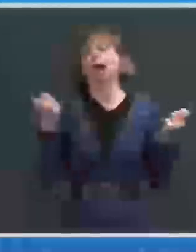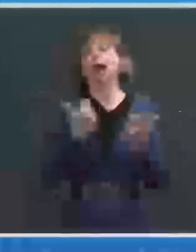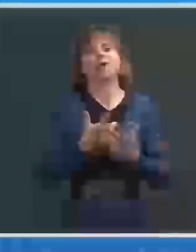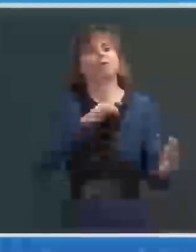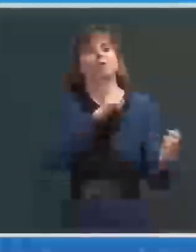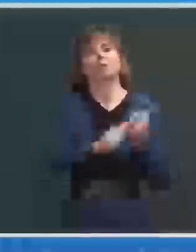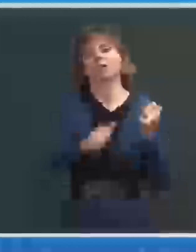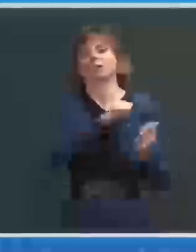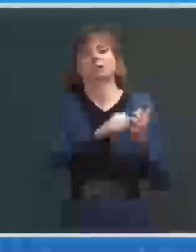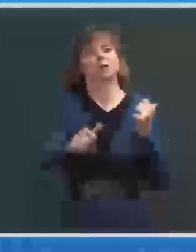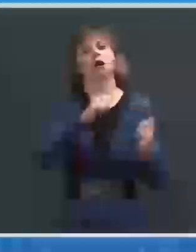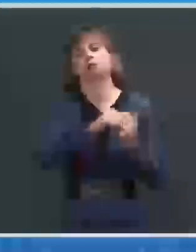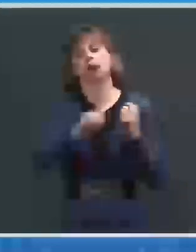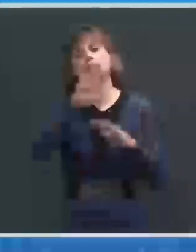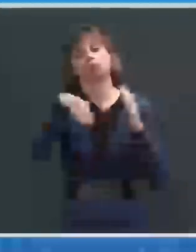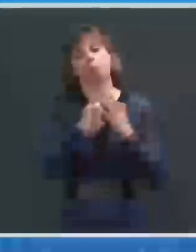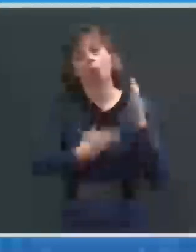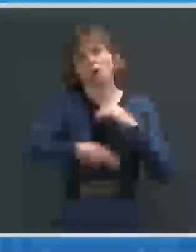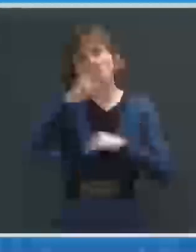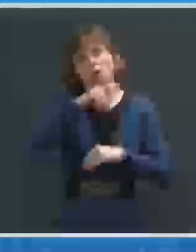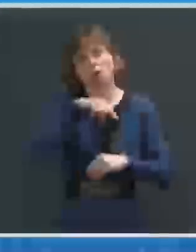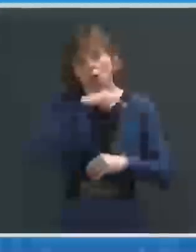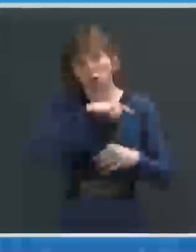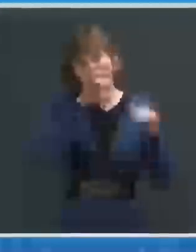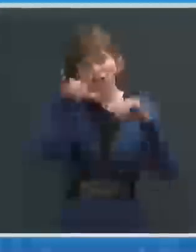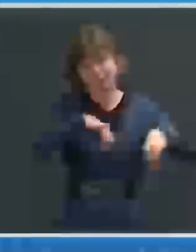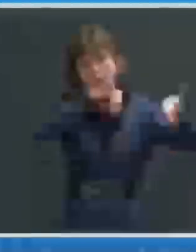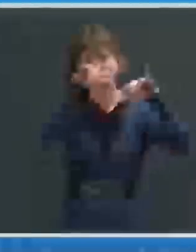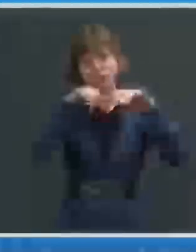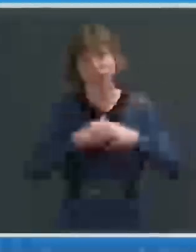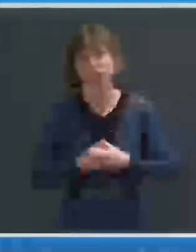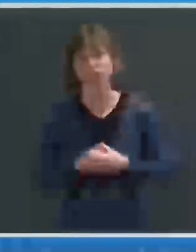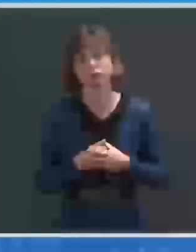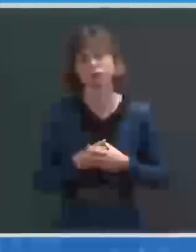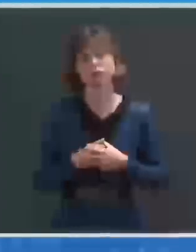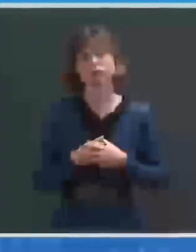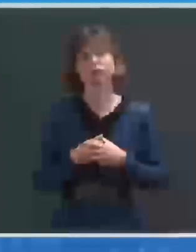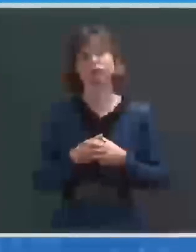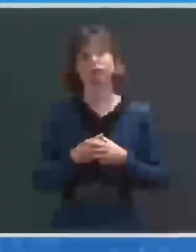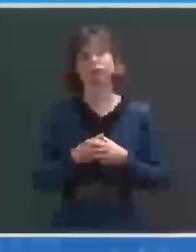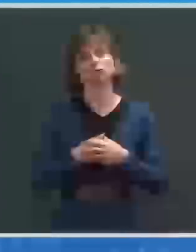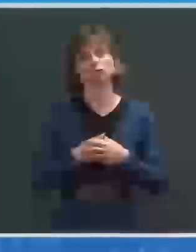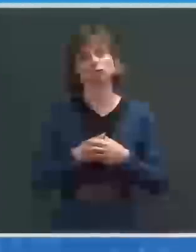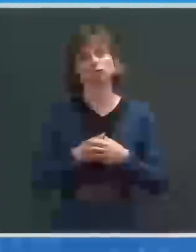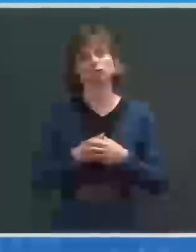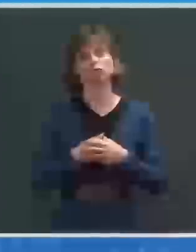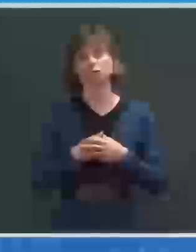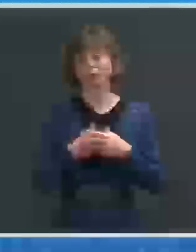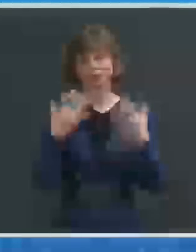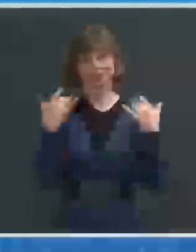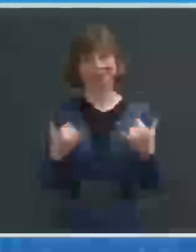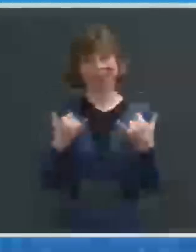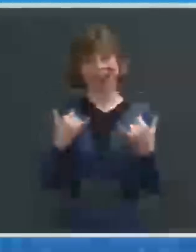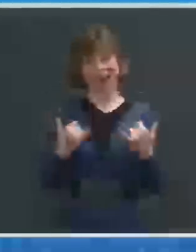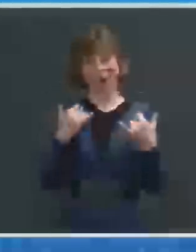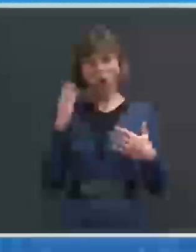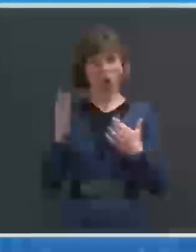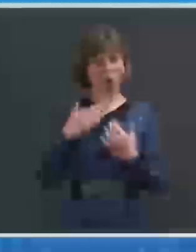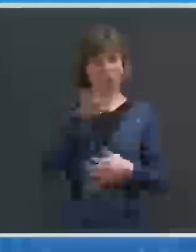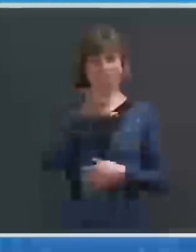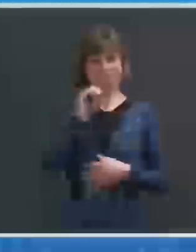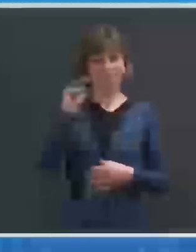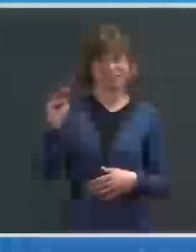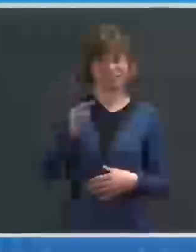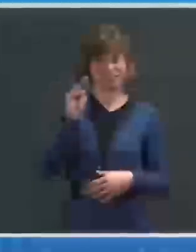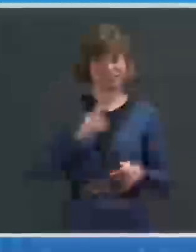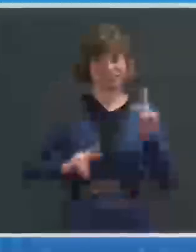FDA scientific standards. Equally importantly, as of today, nearly 50 million people in the United